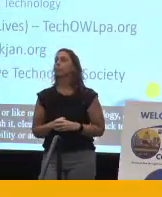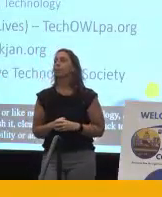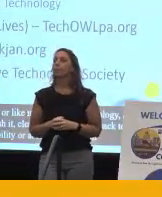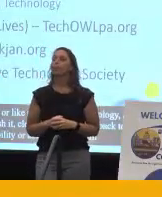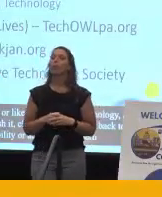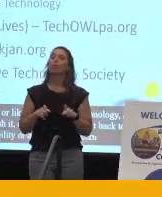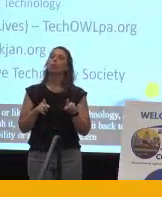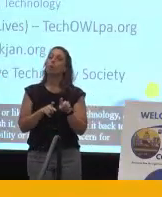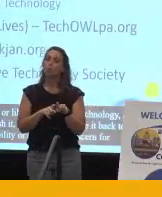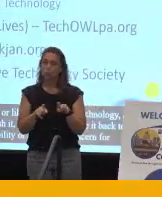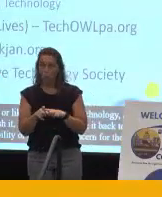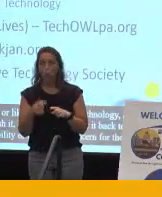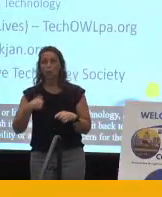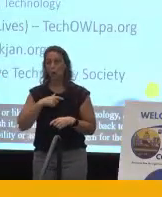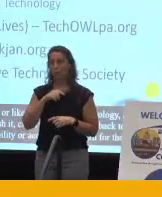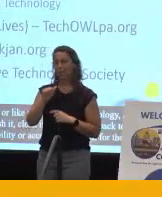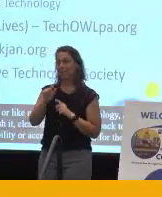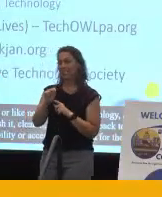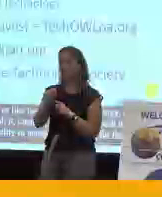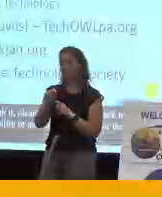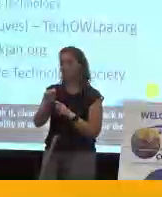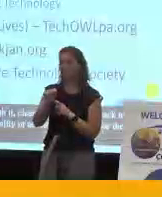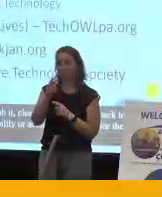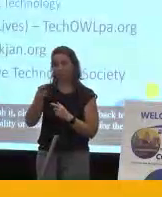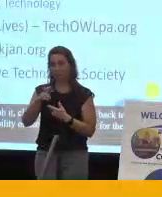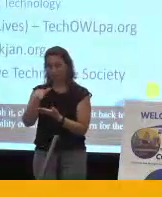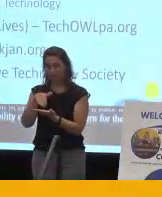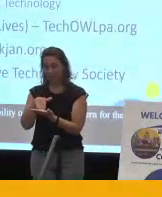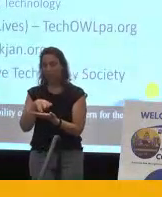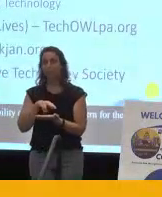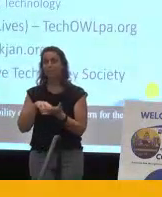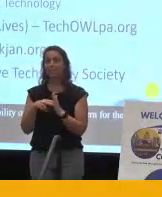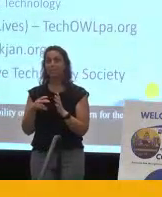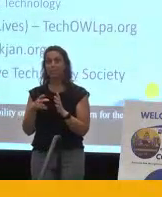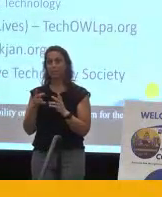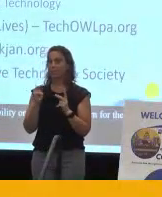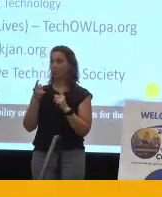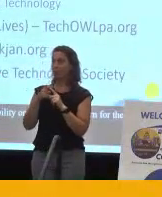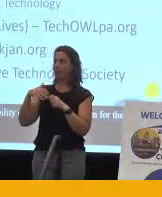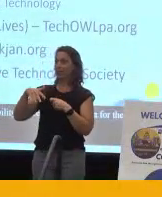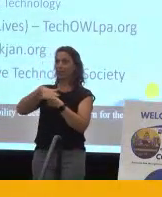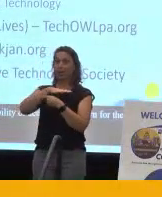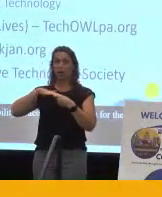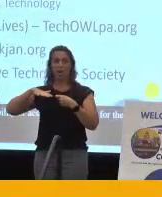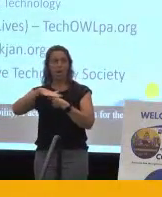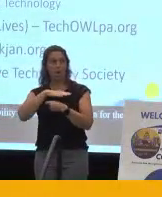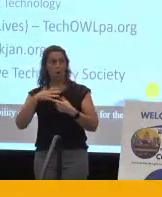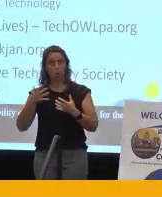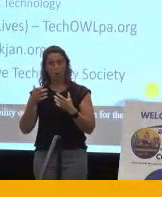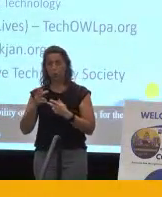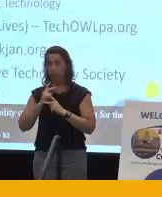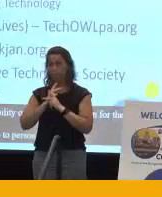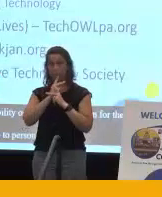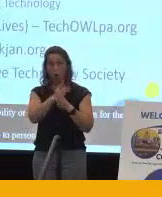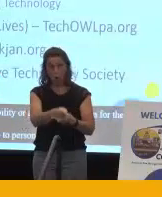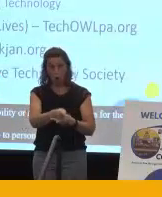the Assistive Technology Resource Center. So we are that go-to person for people within this region who would want to borrow something